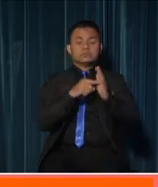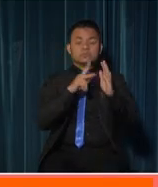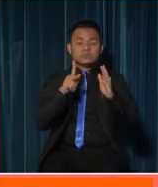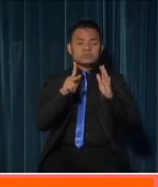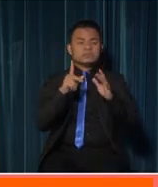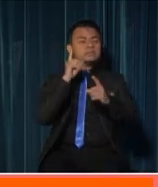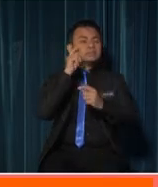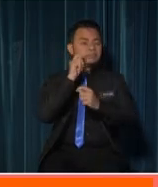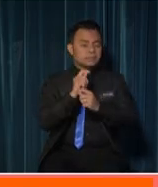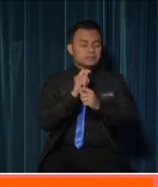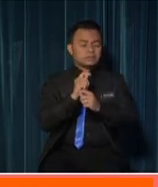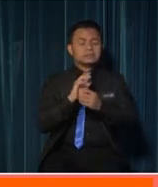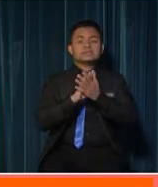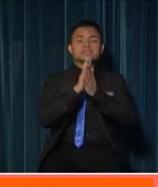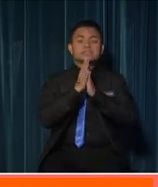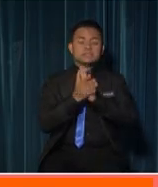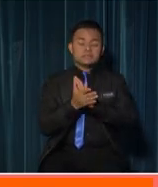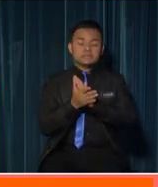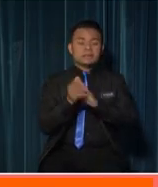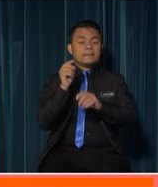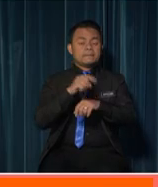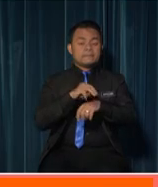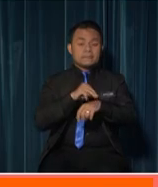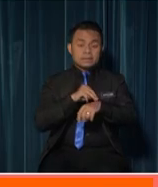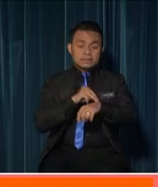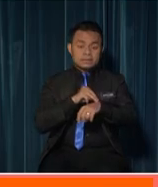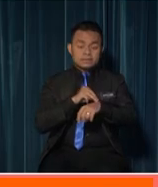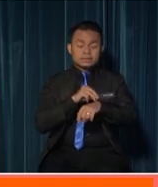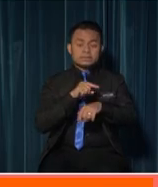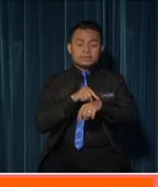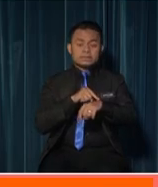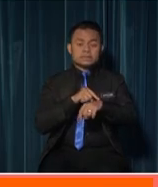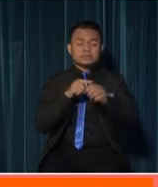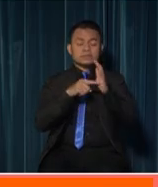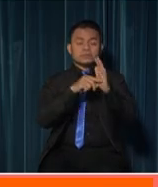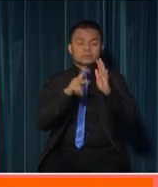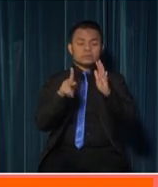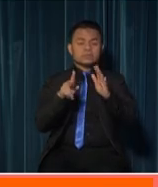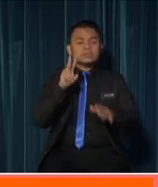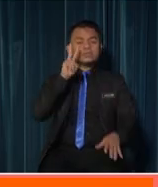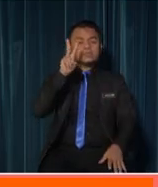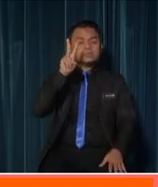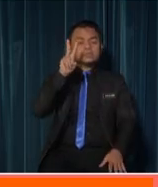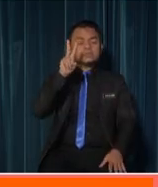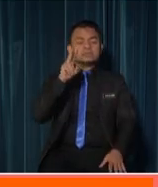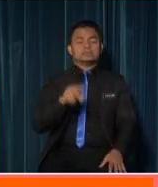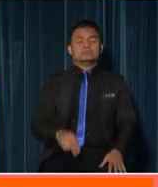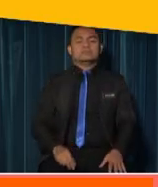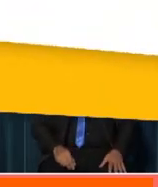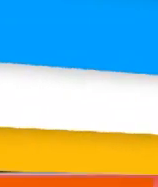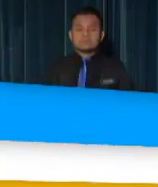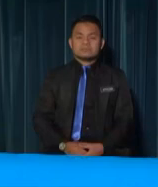So, the time shown on the clock face is 2 o'clock.